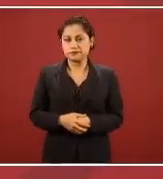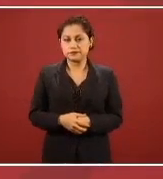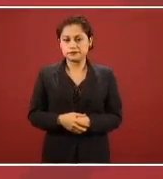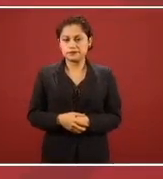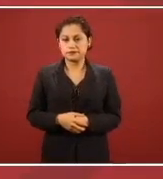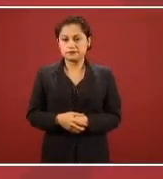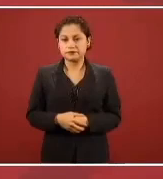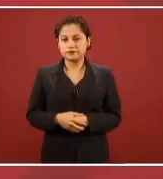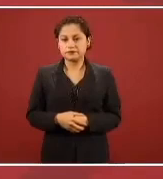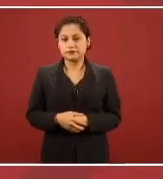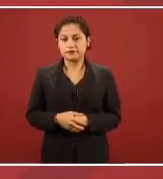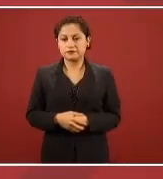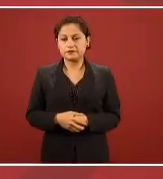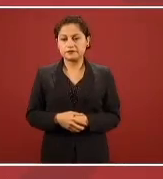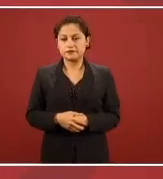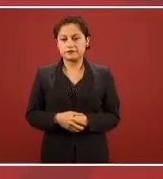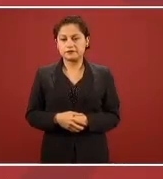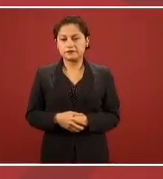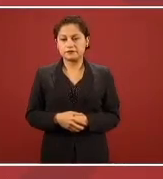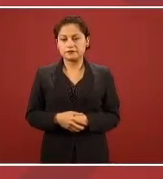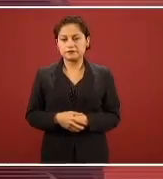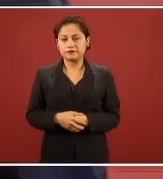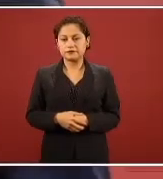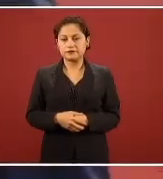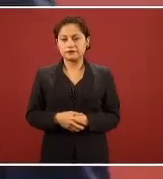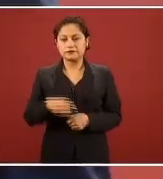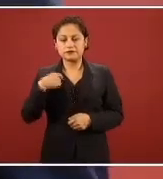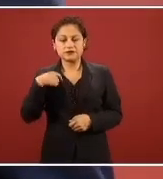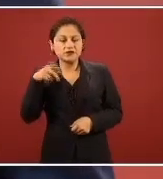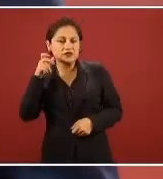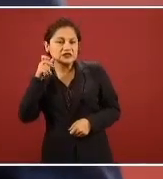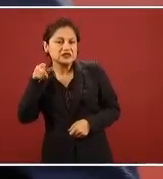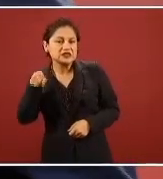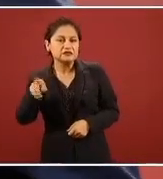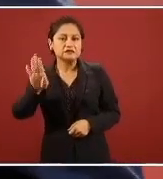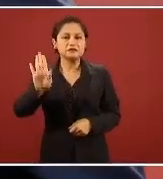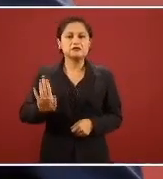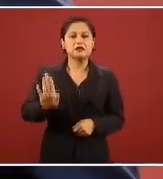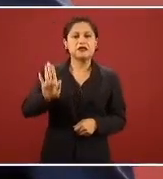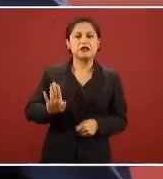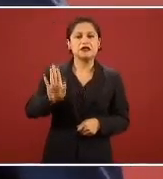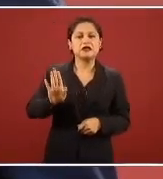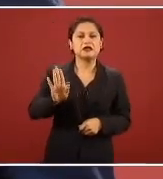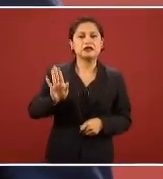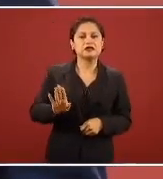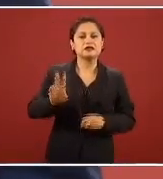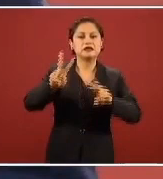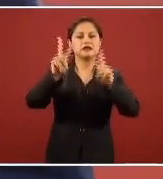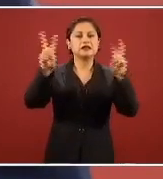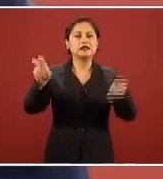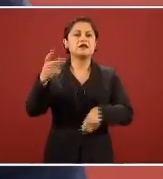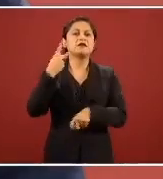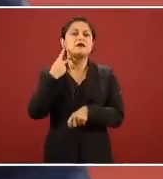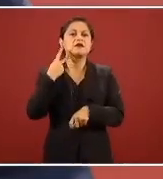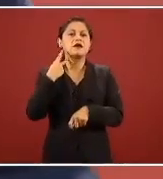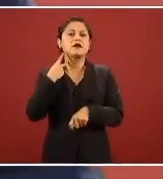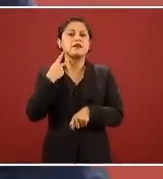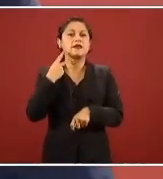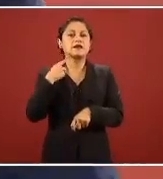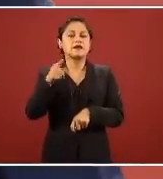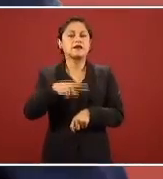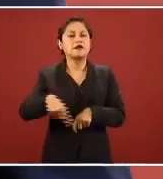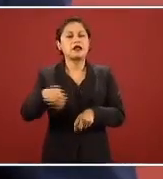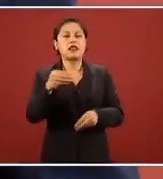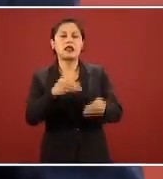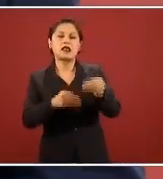Suena, ¿no? It sounds like política. Politics. ¿Sí? Bueno, para decirlo políticos. Amablemente. To say